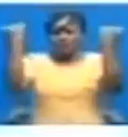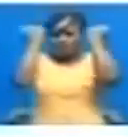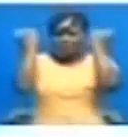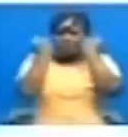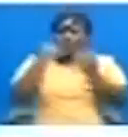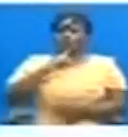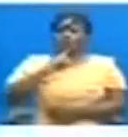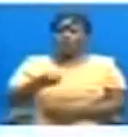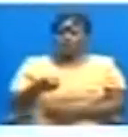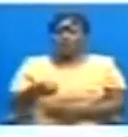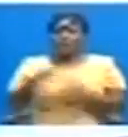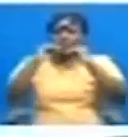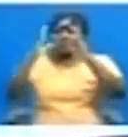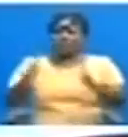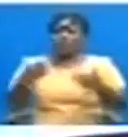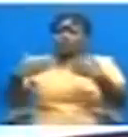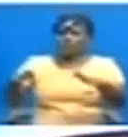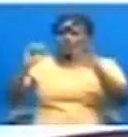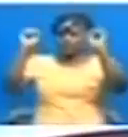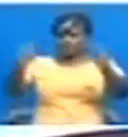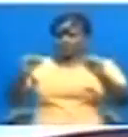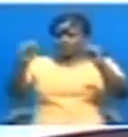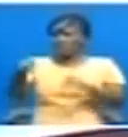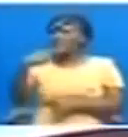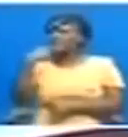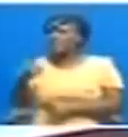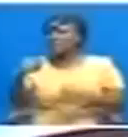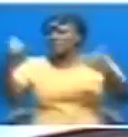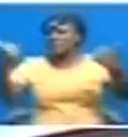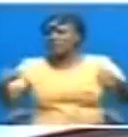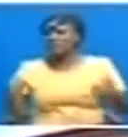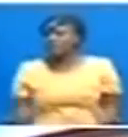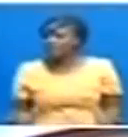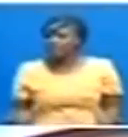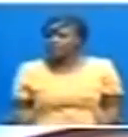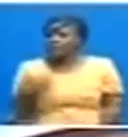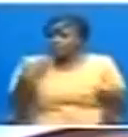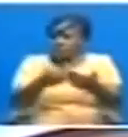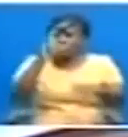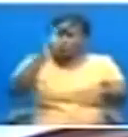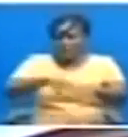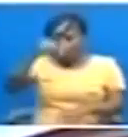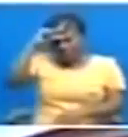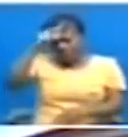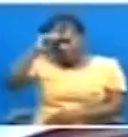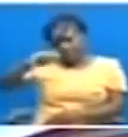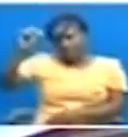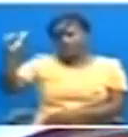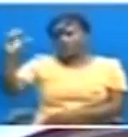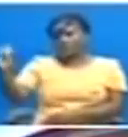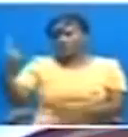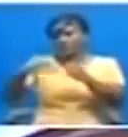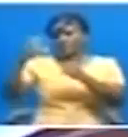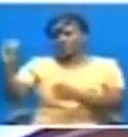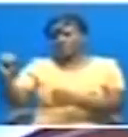ordered the teachers to suspend their strike. The teachers say they will not end that strike unless the government honors that 50 to 60 pay rise